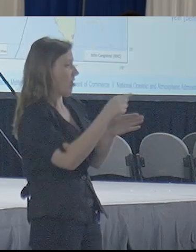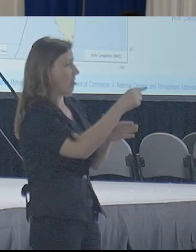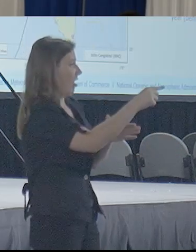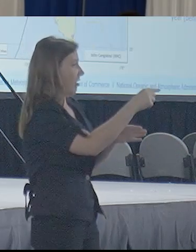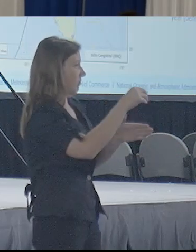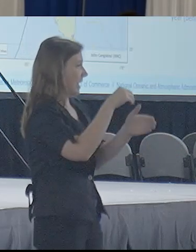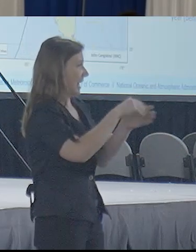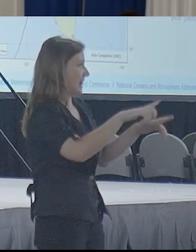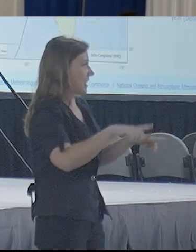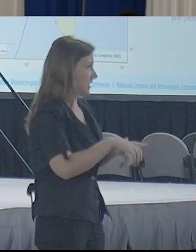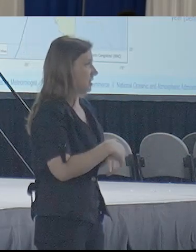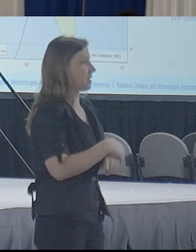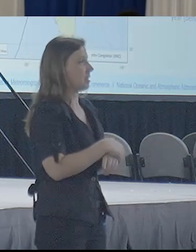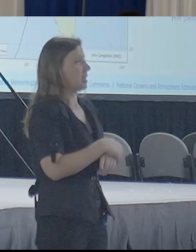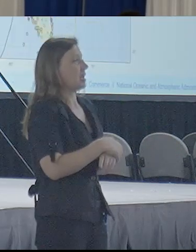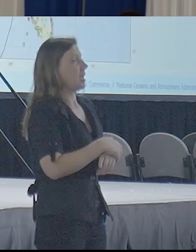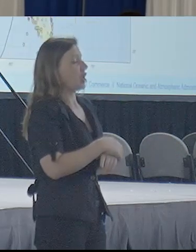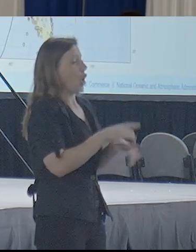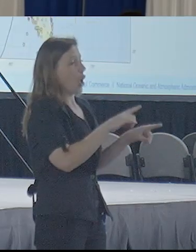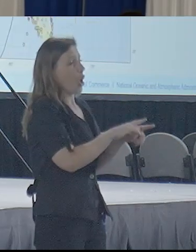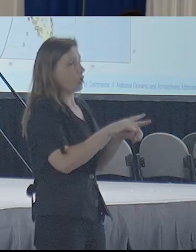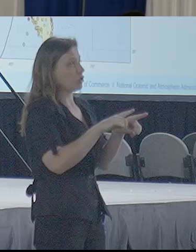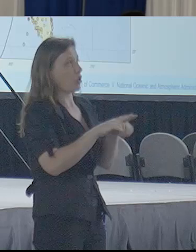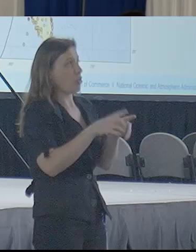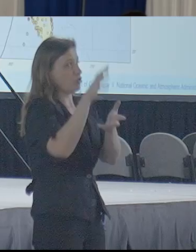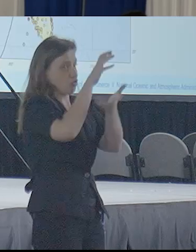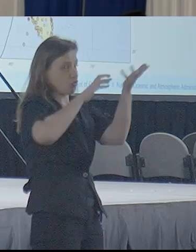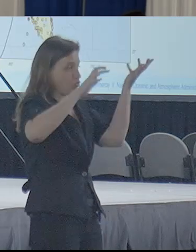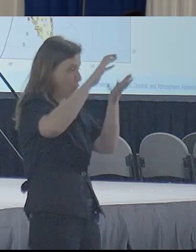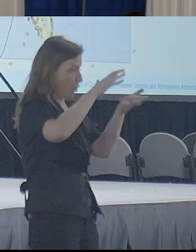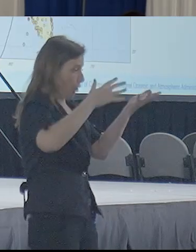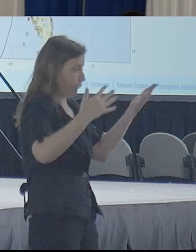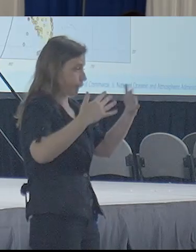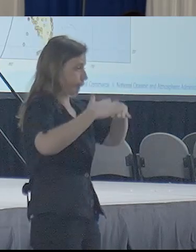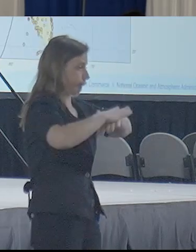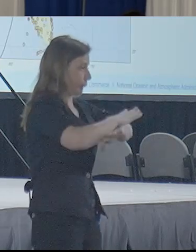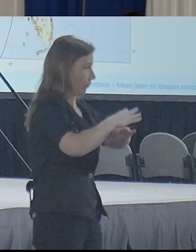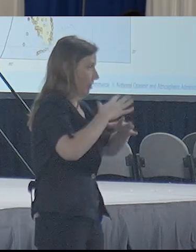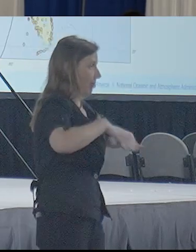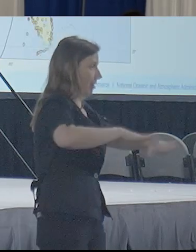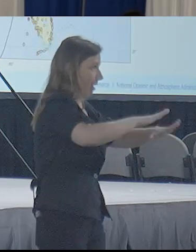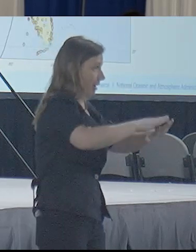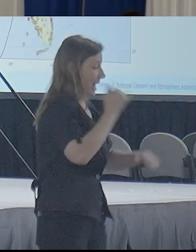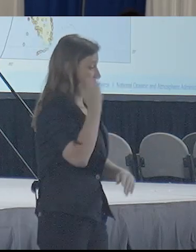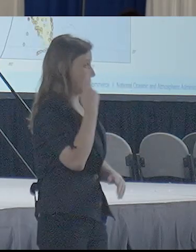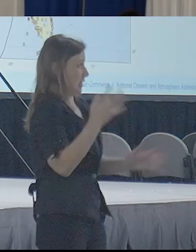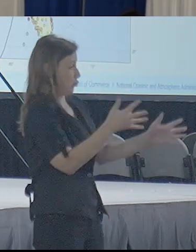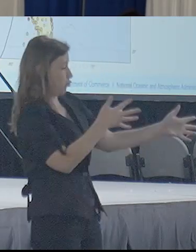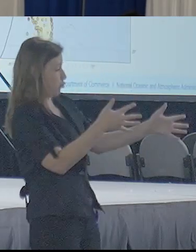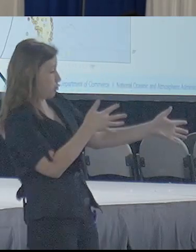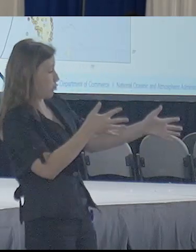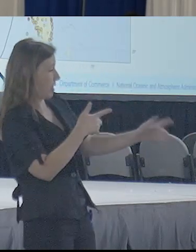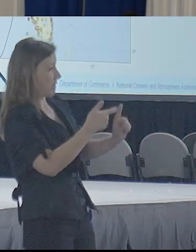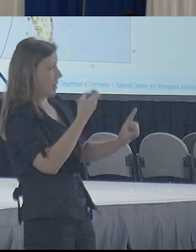was a fast-moving storm also interacting with terrain. And if you take a look at the wind gusts from Helene, you